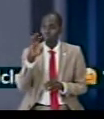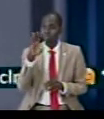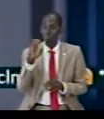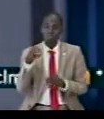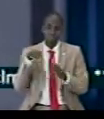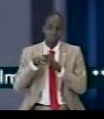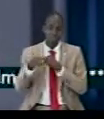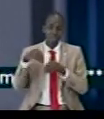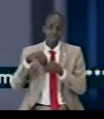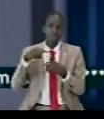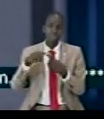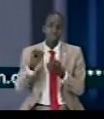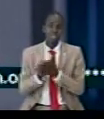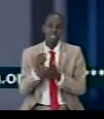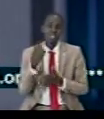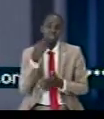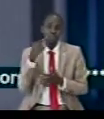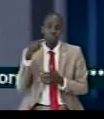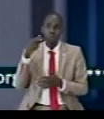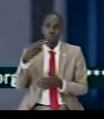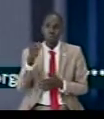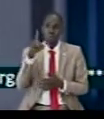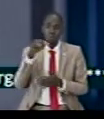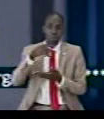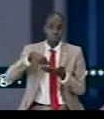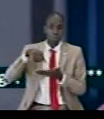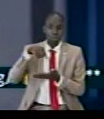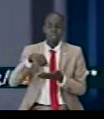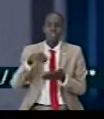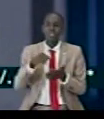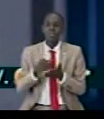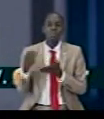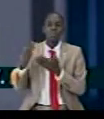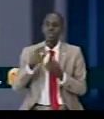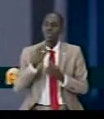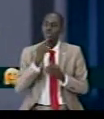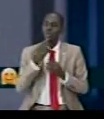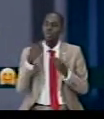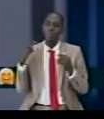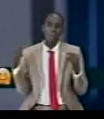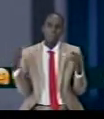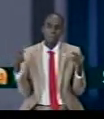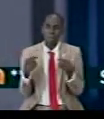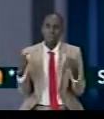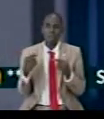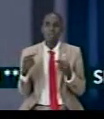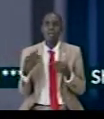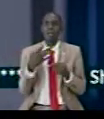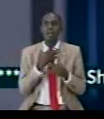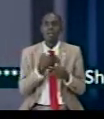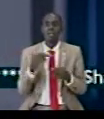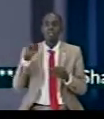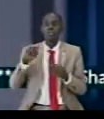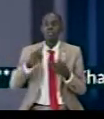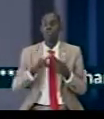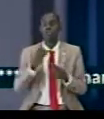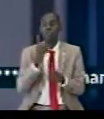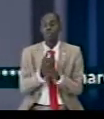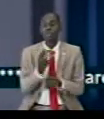an excruciating pain. So that one resulted to me using one side of